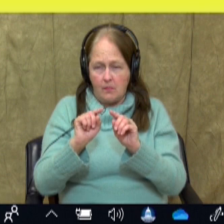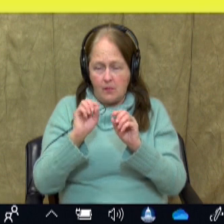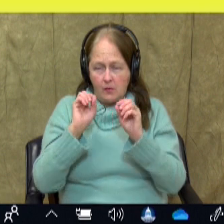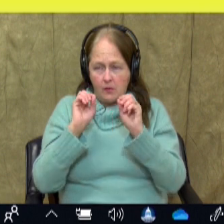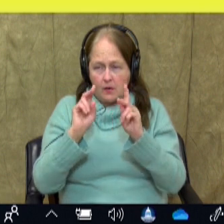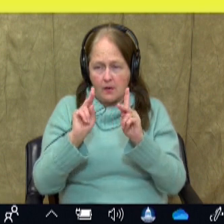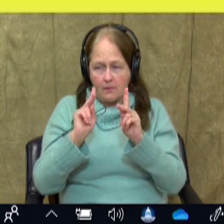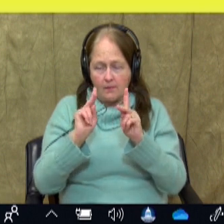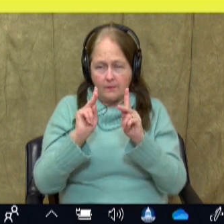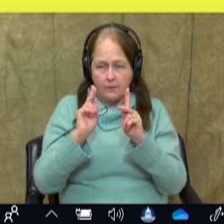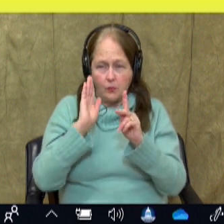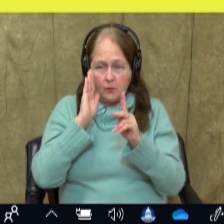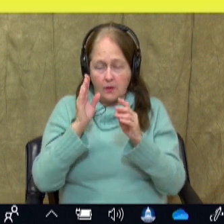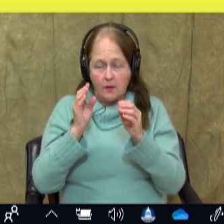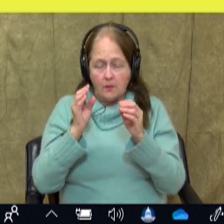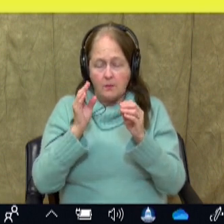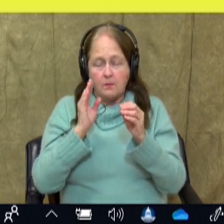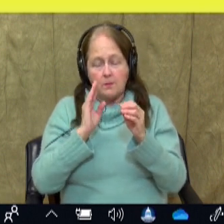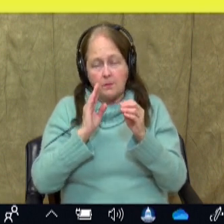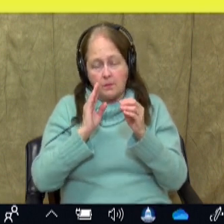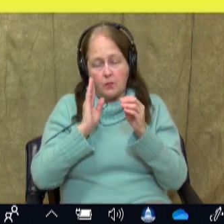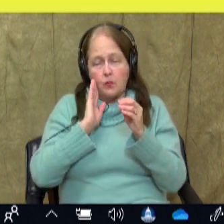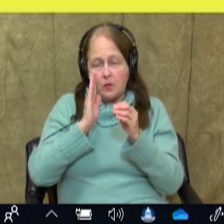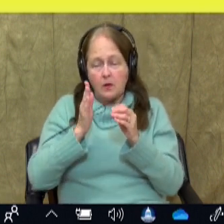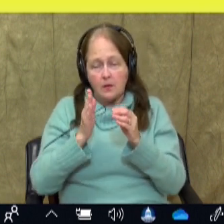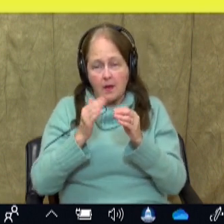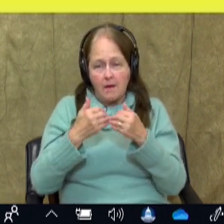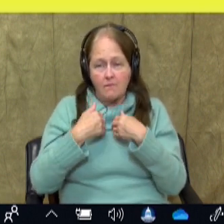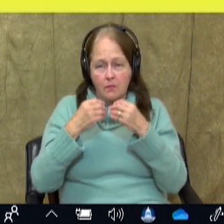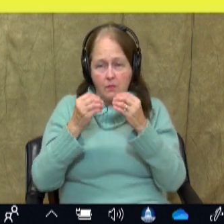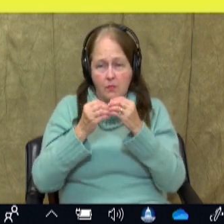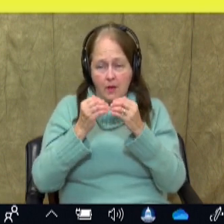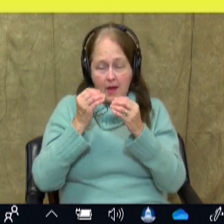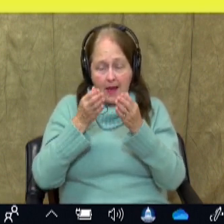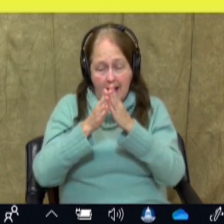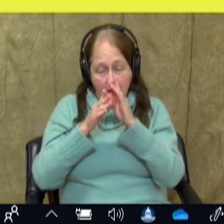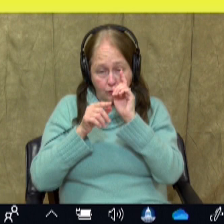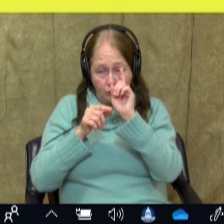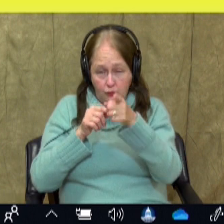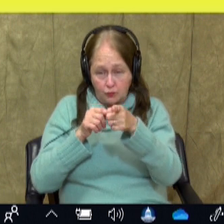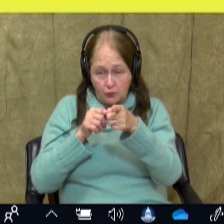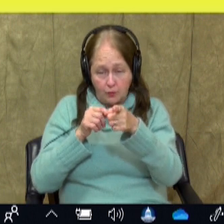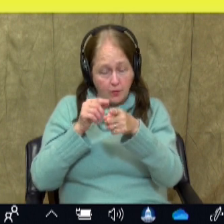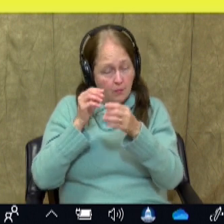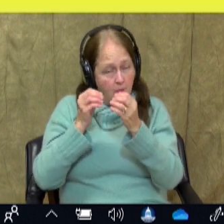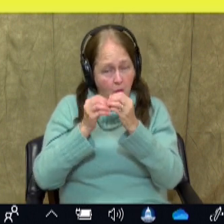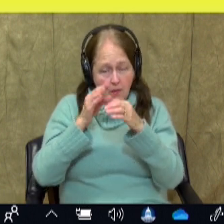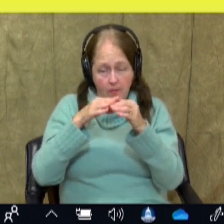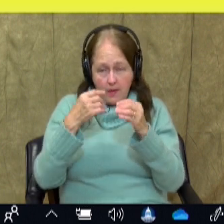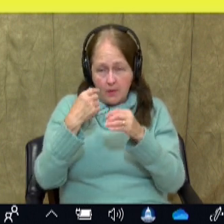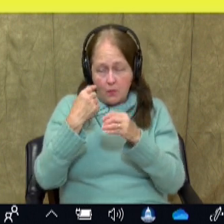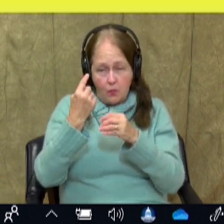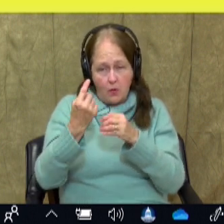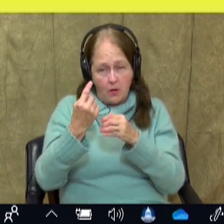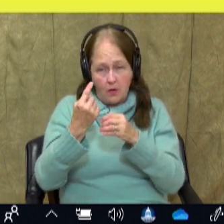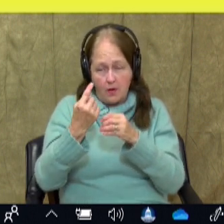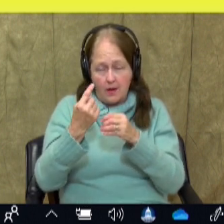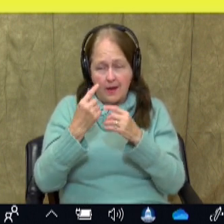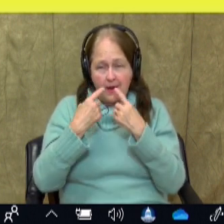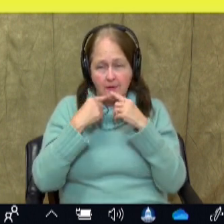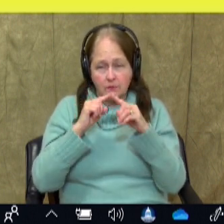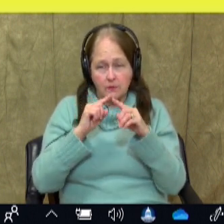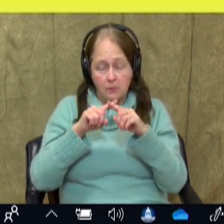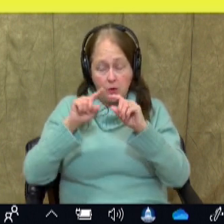Okay. There would be more than there. If I'm just asking you, there's not going to be more than one answer. Now, if I asked